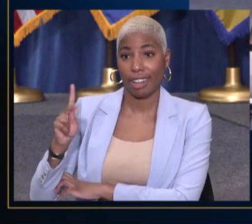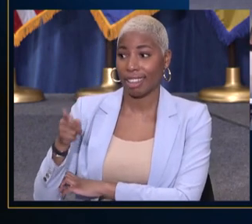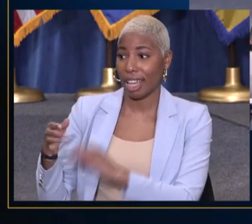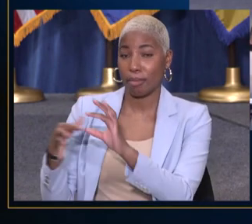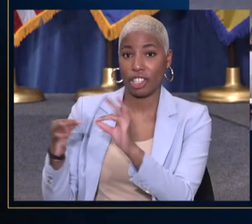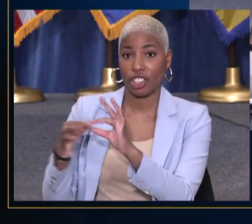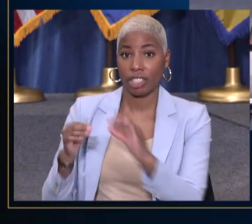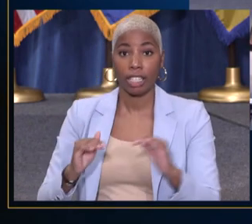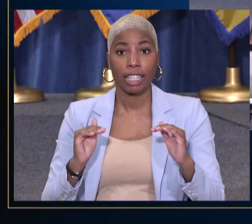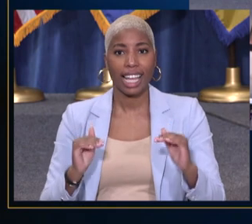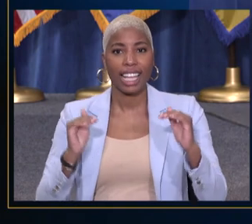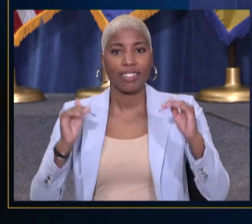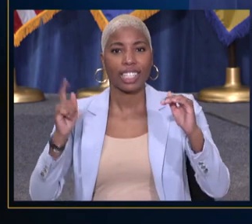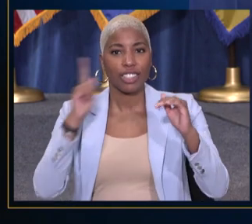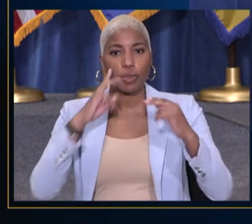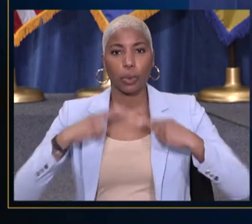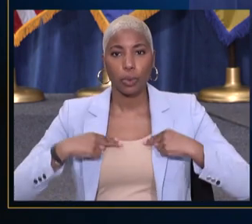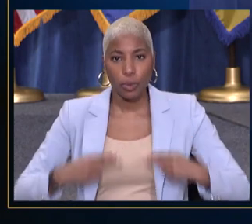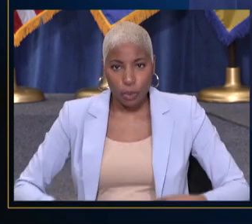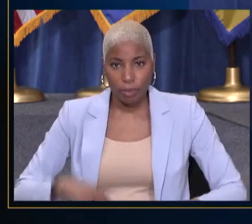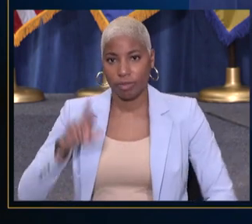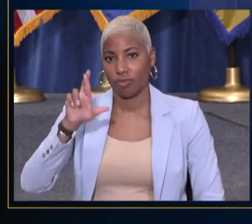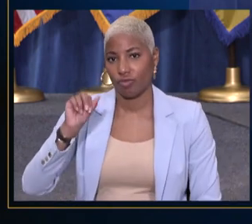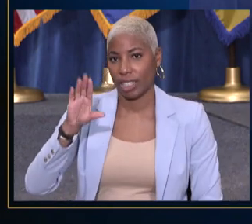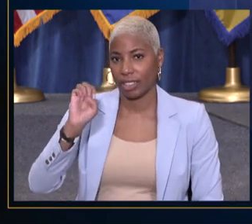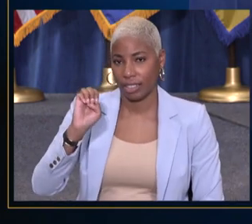are advances for humanity. That every